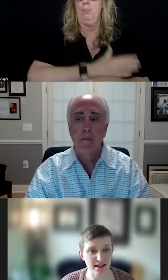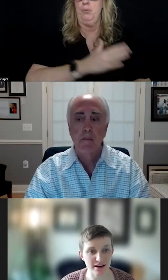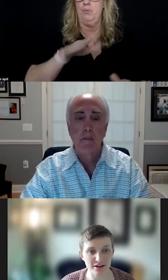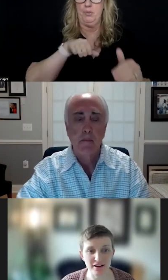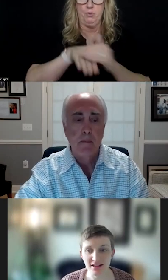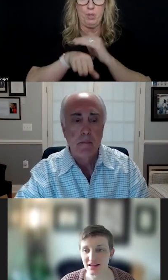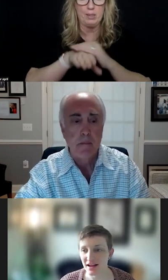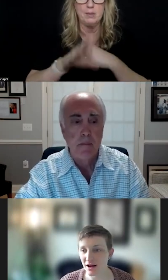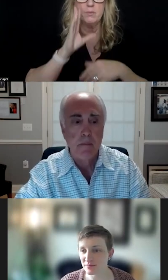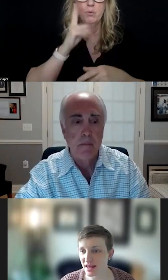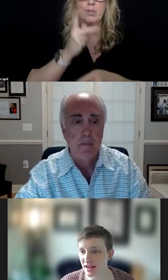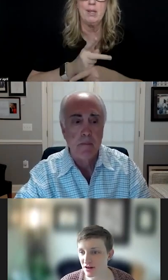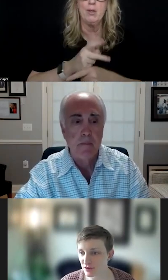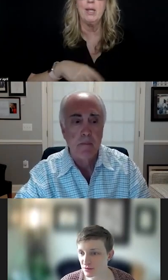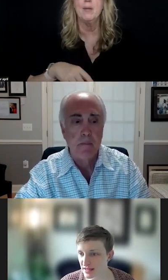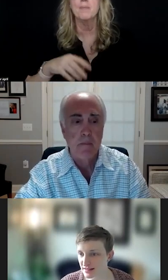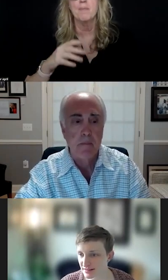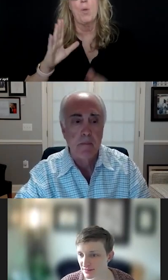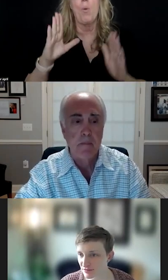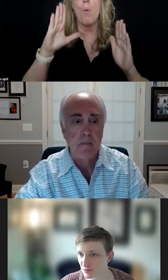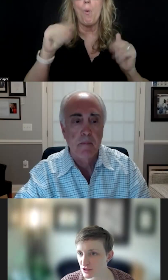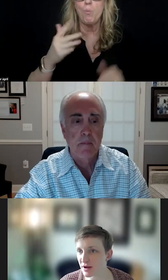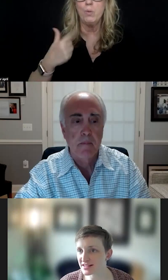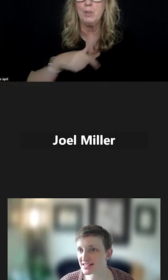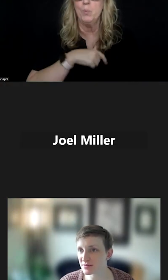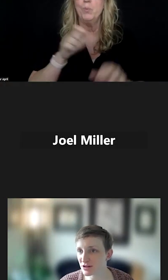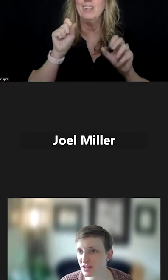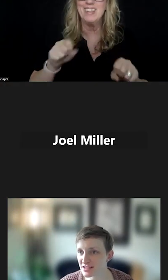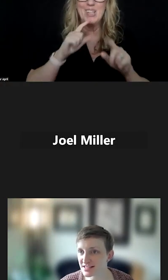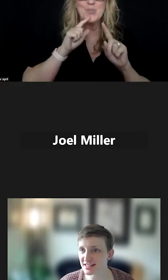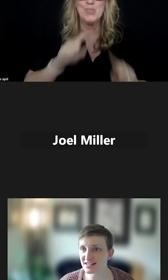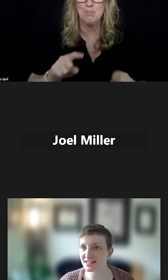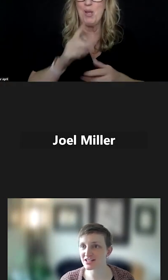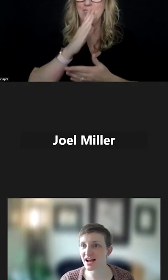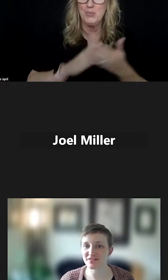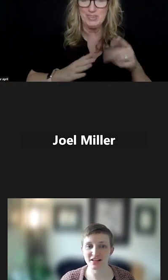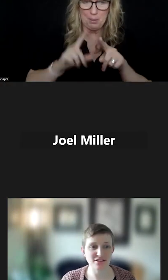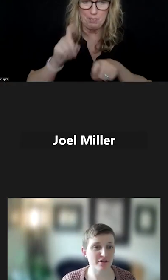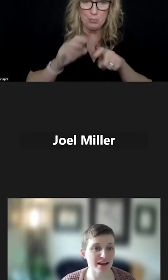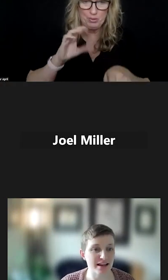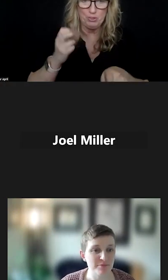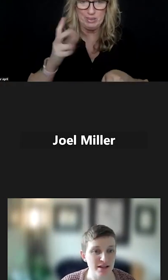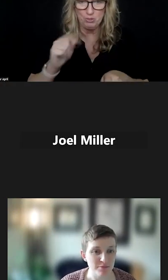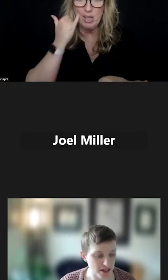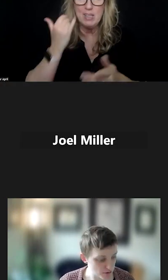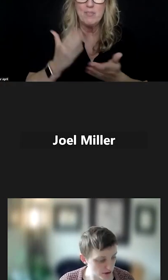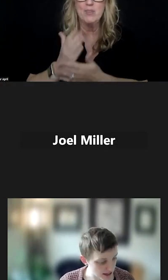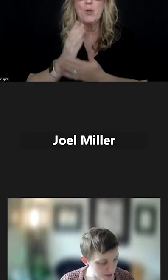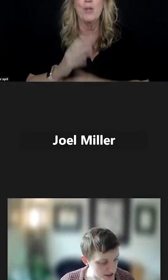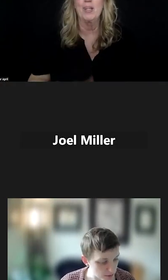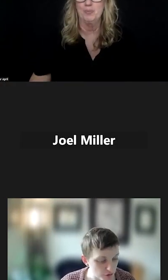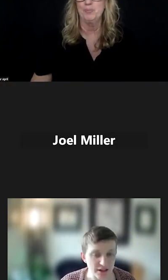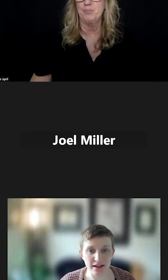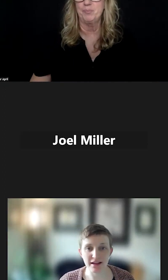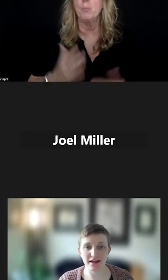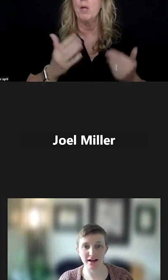to care. And hopefully we can respond to some of the questions in the chat if that's all right. But I do want to keep